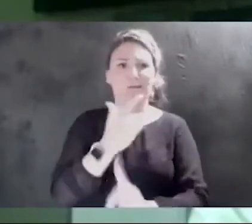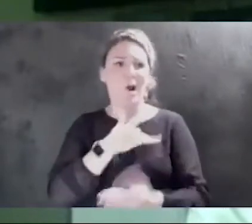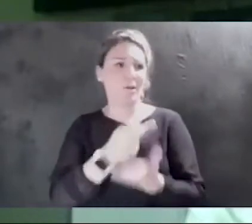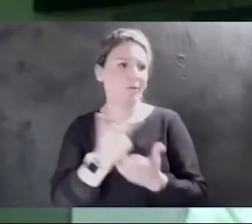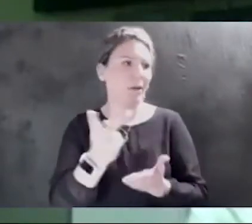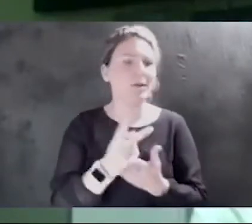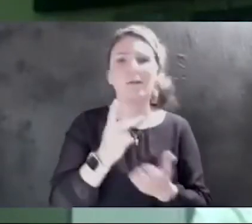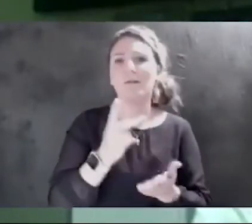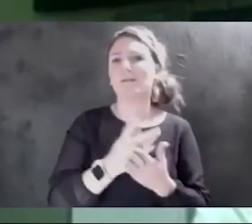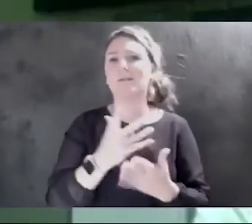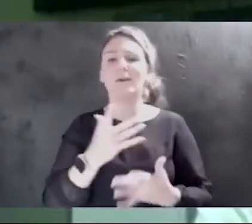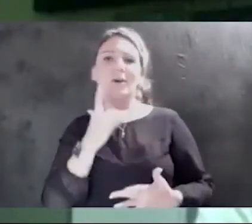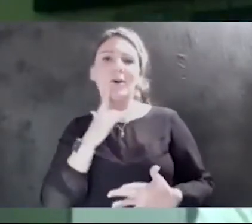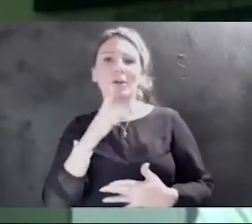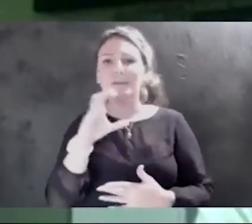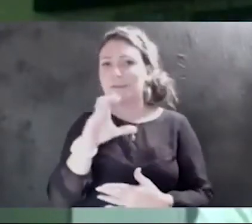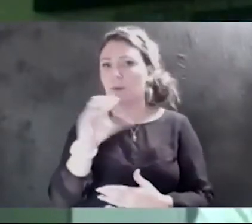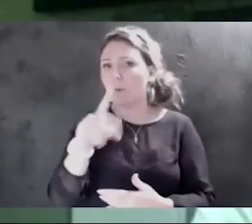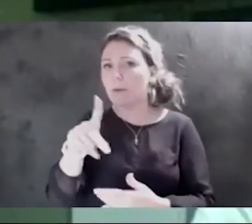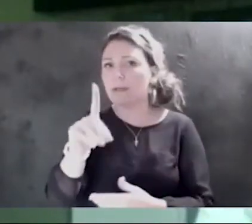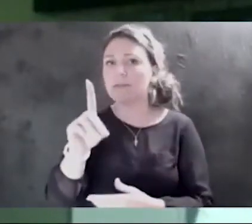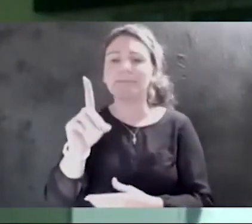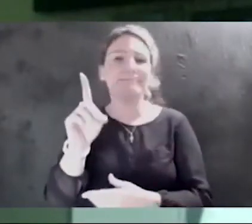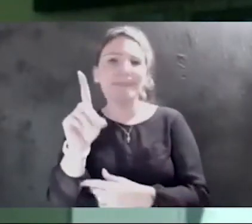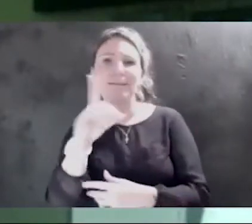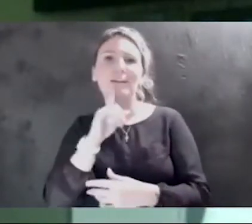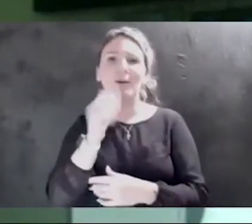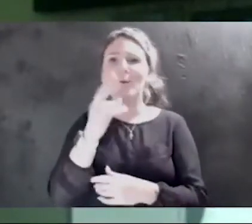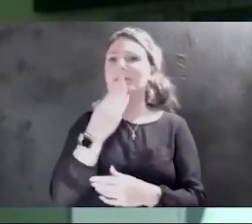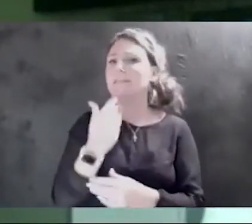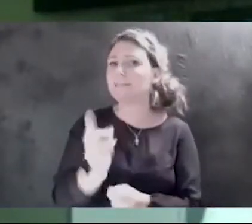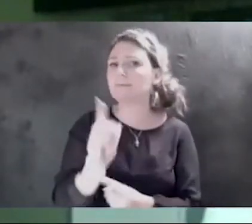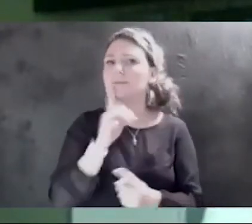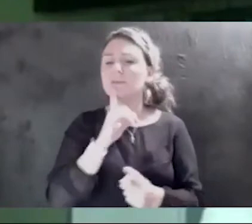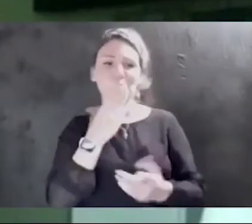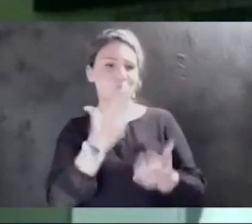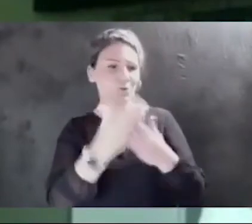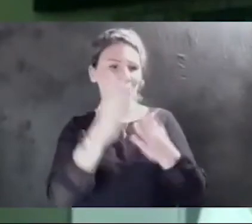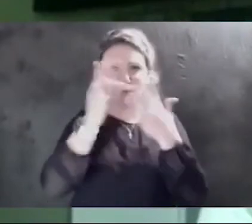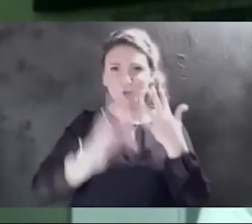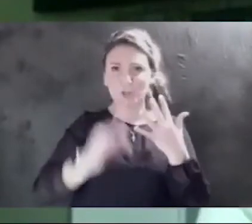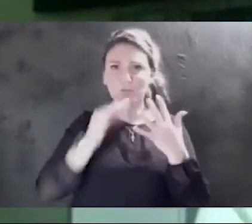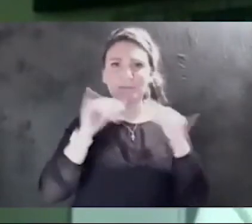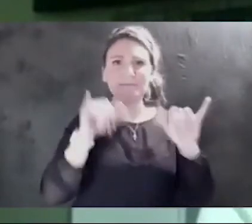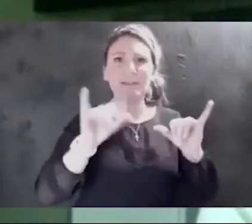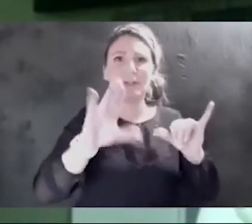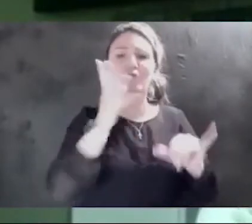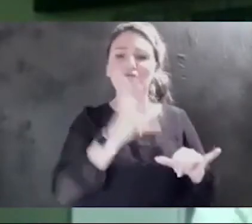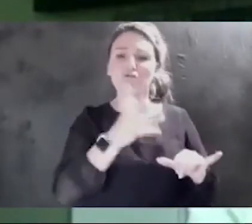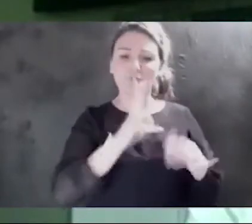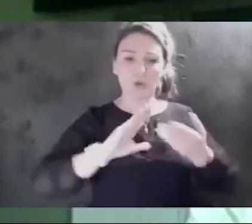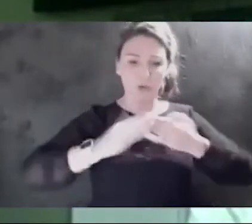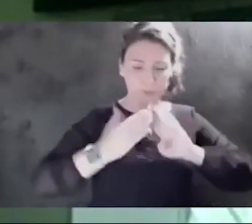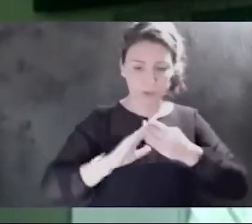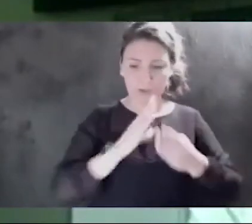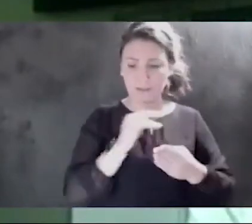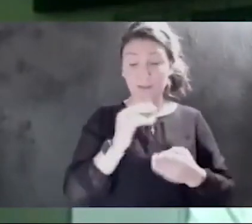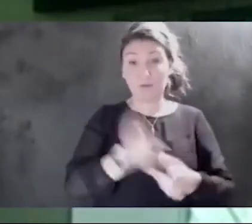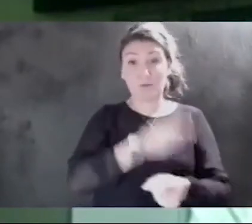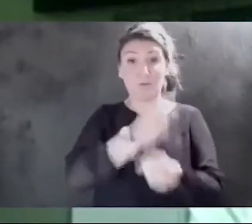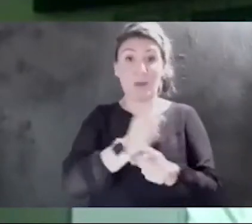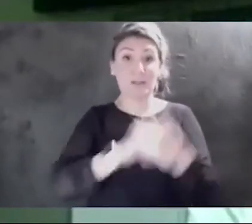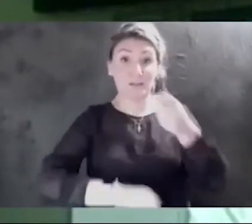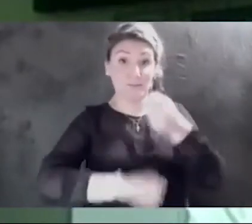diabetes, where we can help them make good choices and be able to stay in their rural communities with the right sort of support. I do